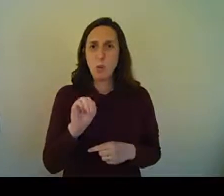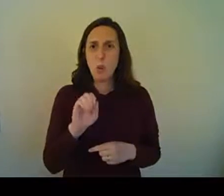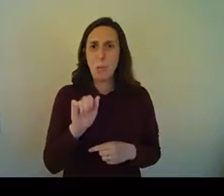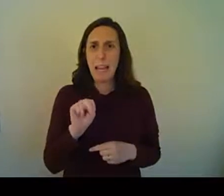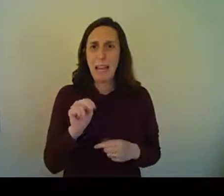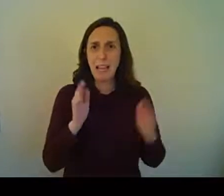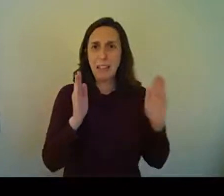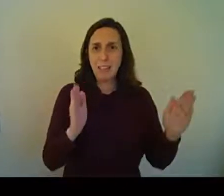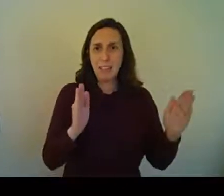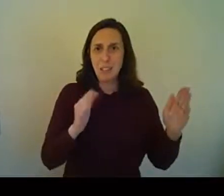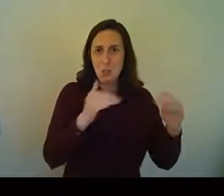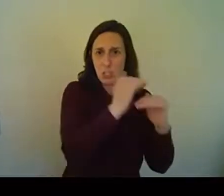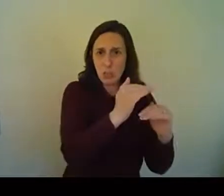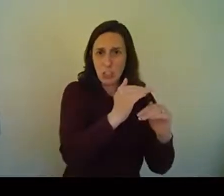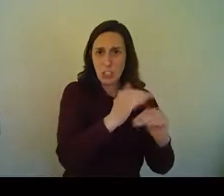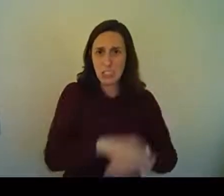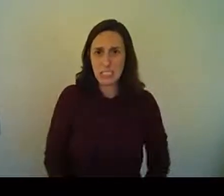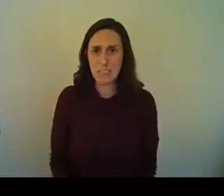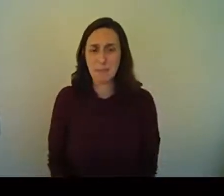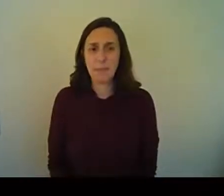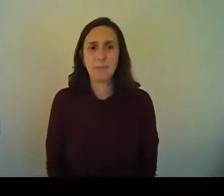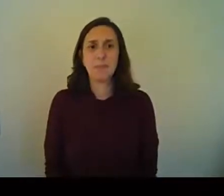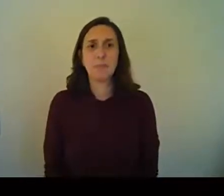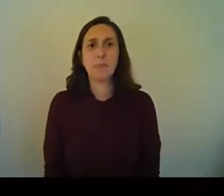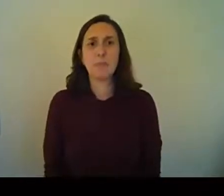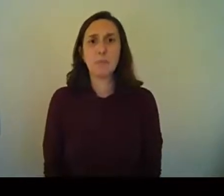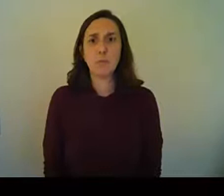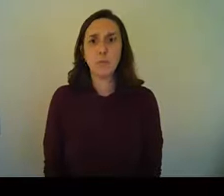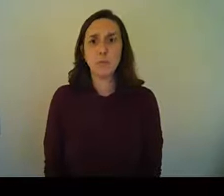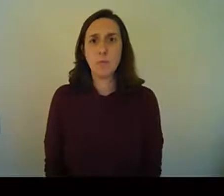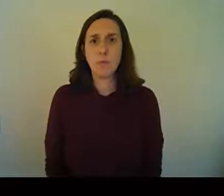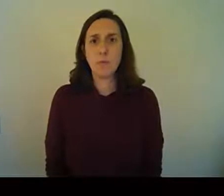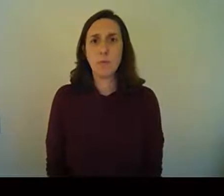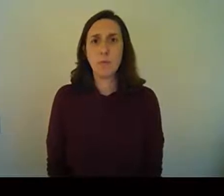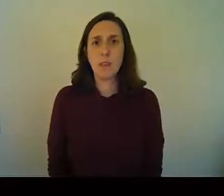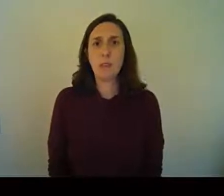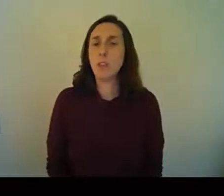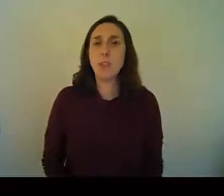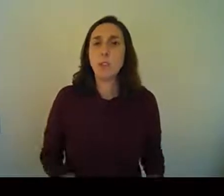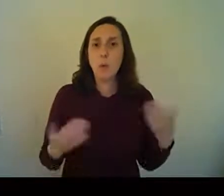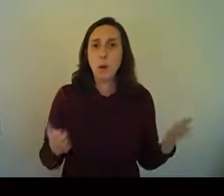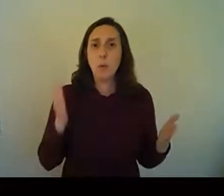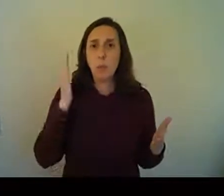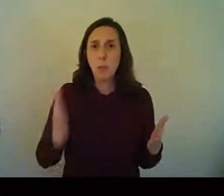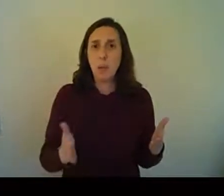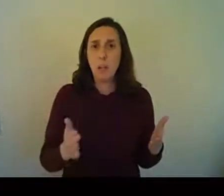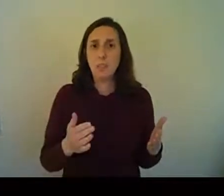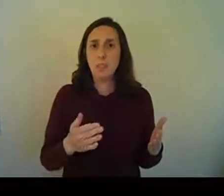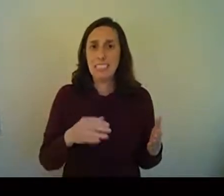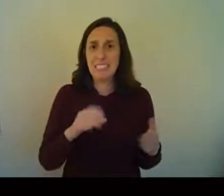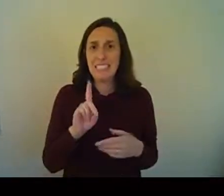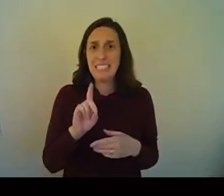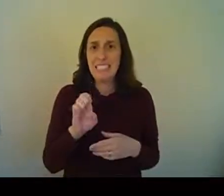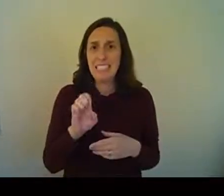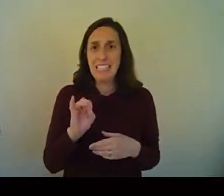at the restrictions it brings. So what we will define or talk about first is we're going to start with what are